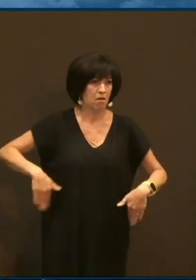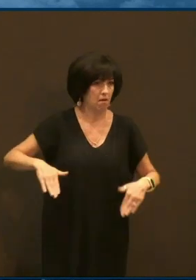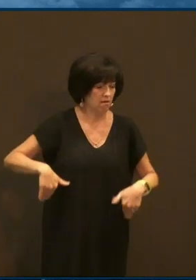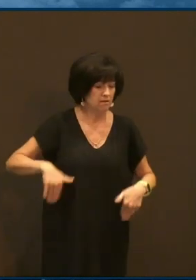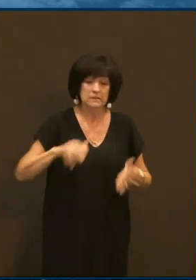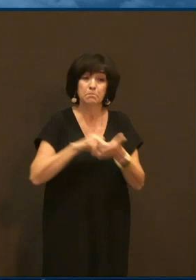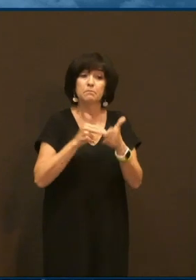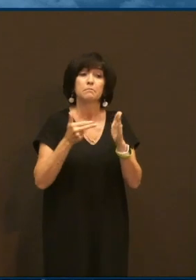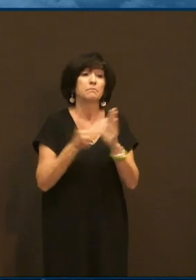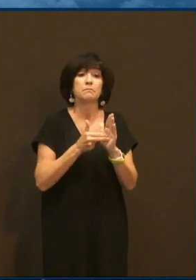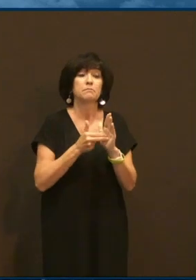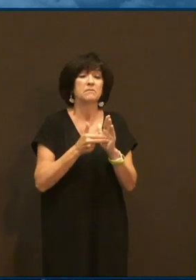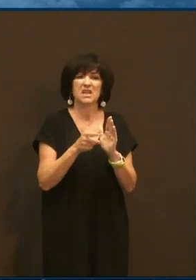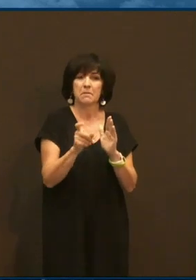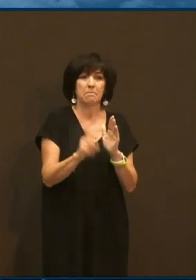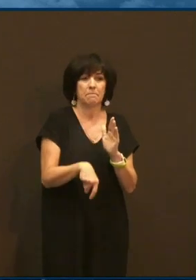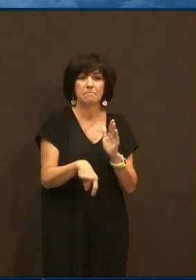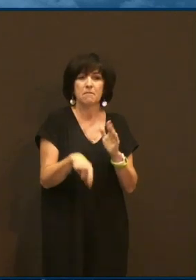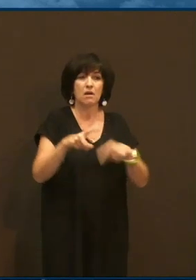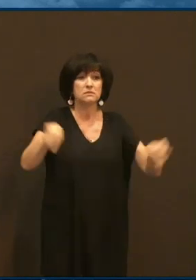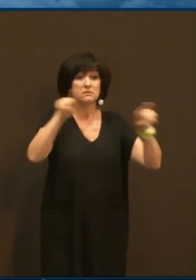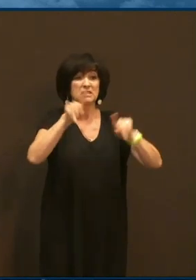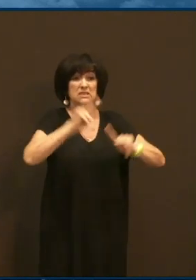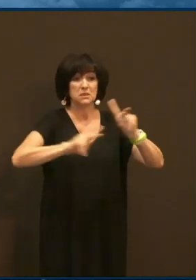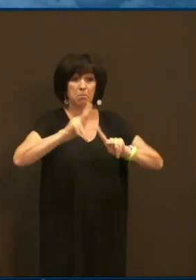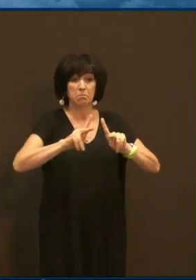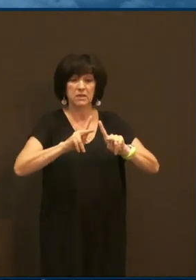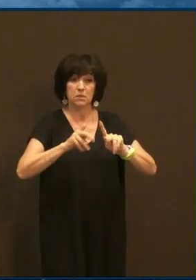discipline and flexibility that we're going to need to make it through this.